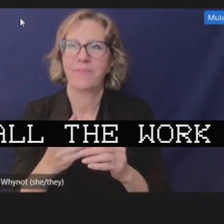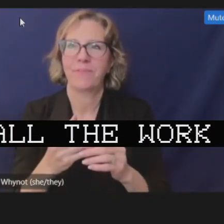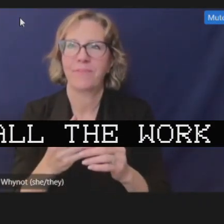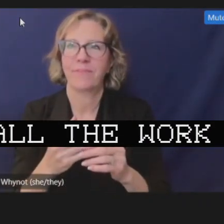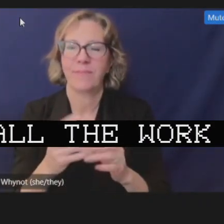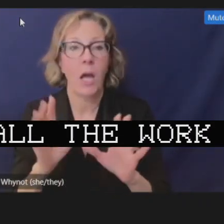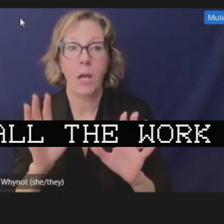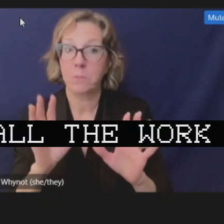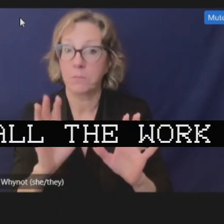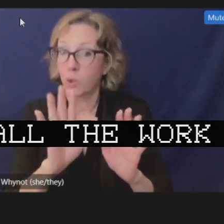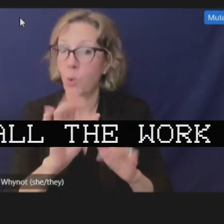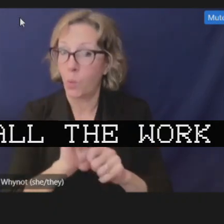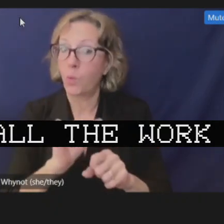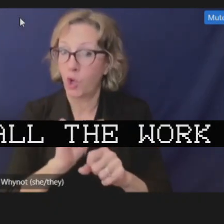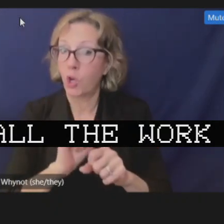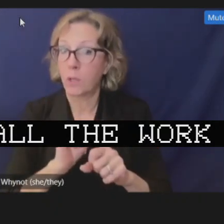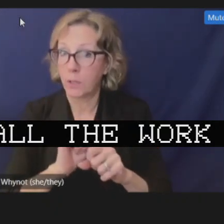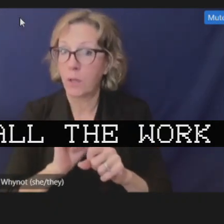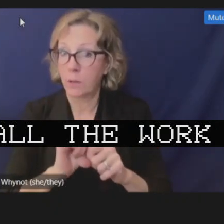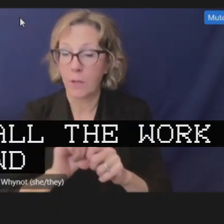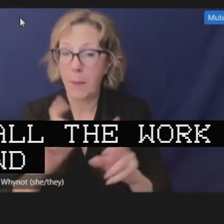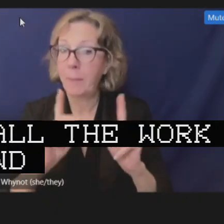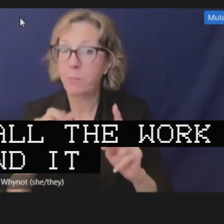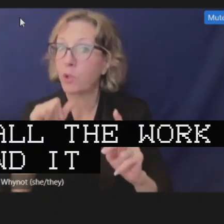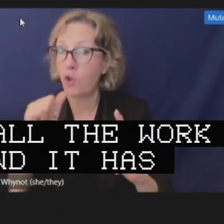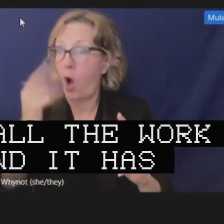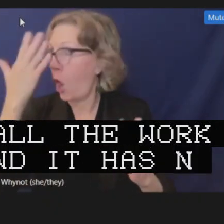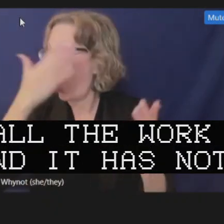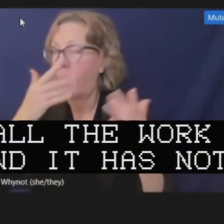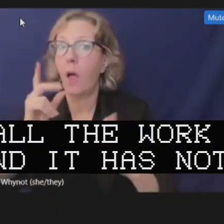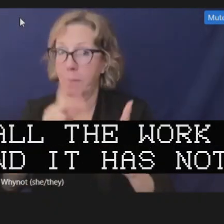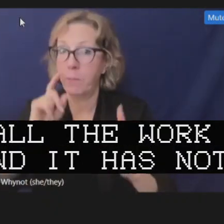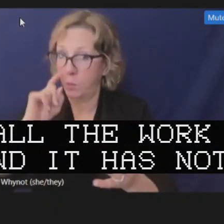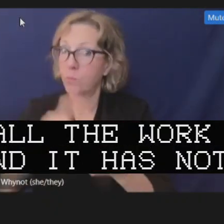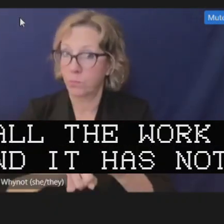gone unnoticed, I'm sure, and